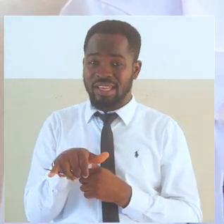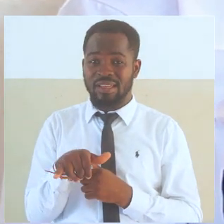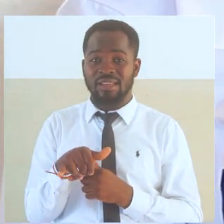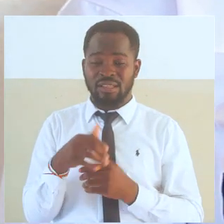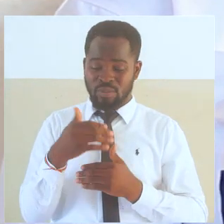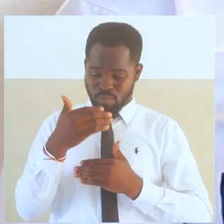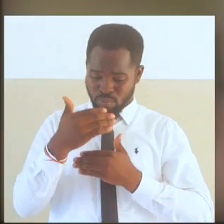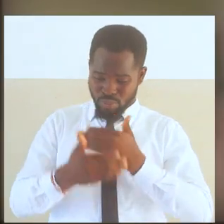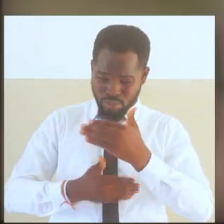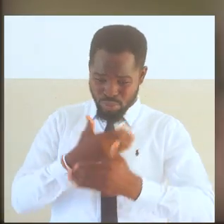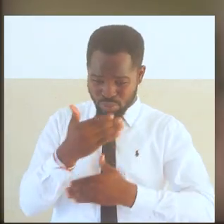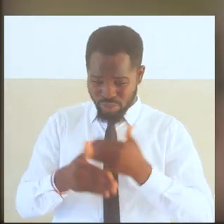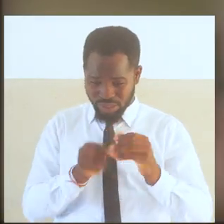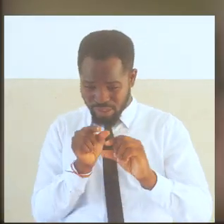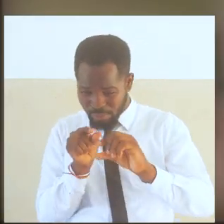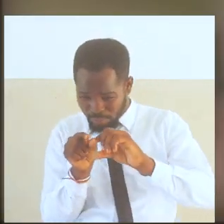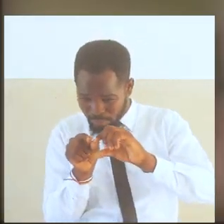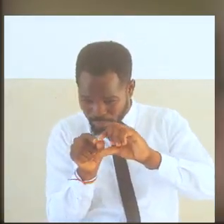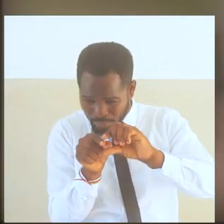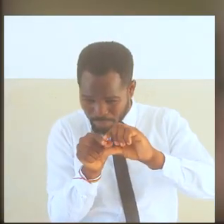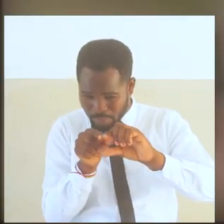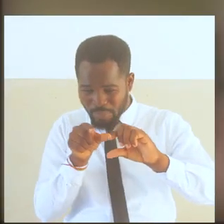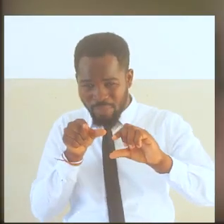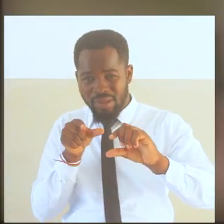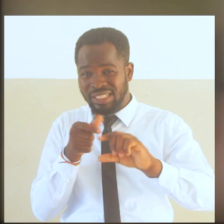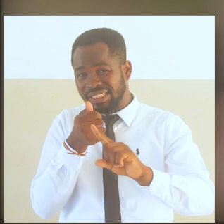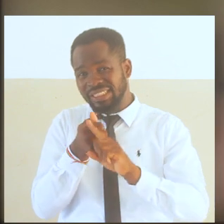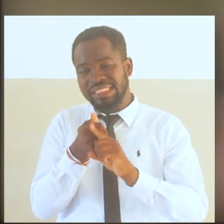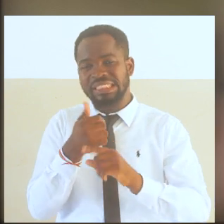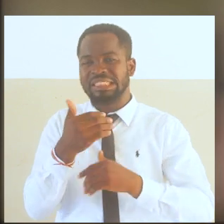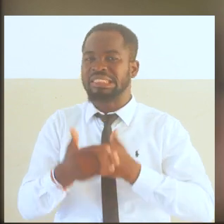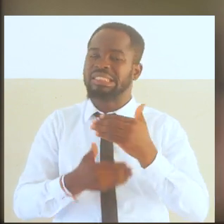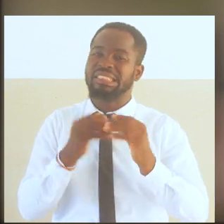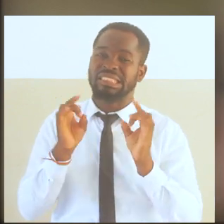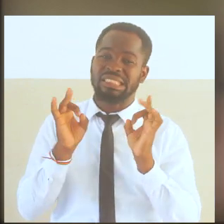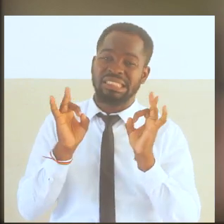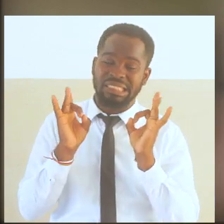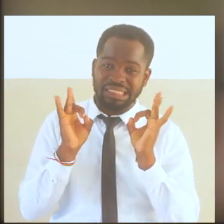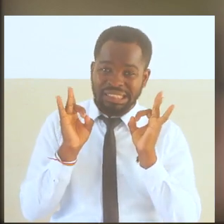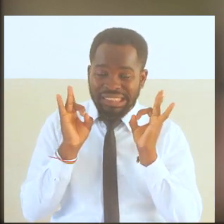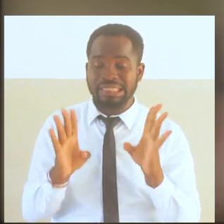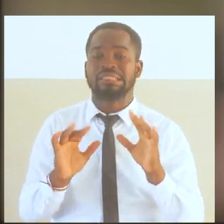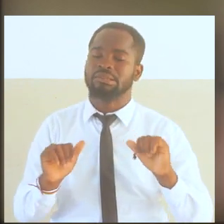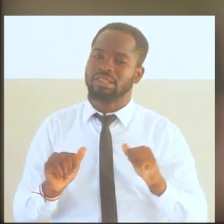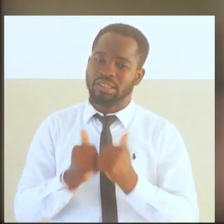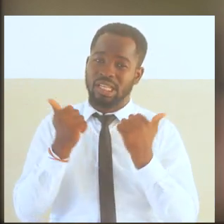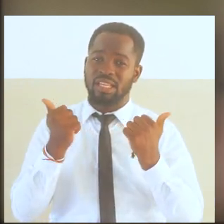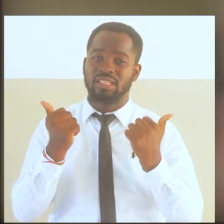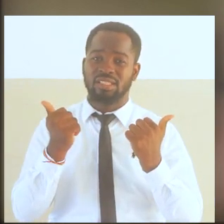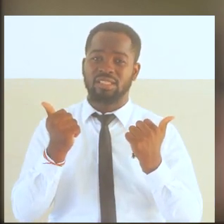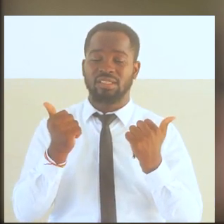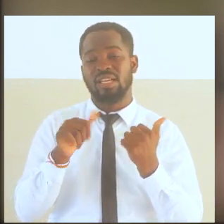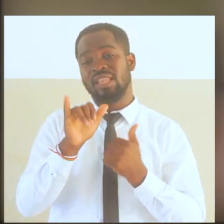the catheter itself was a big challenge. And after 3